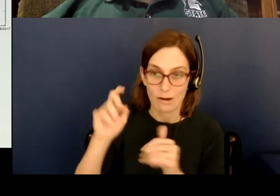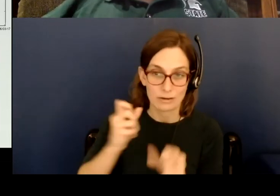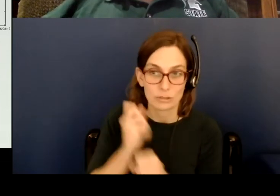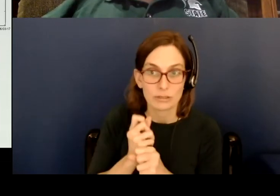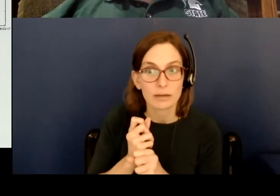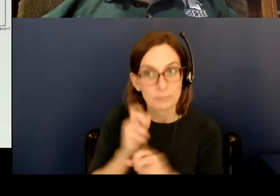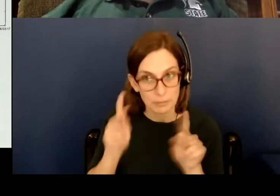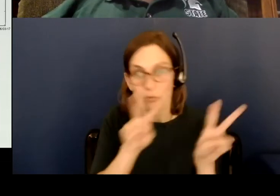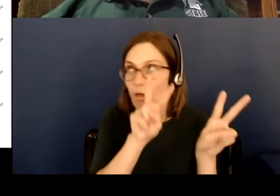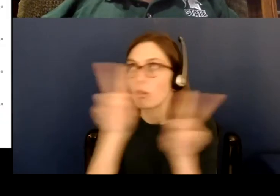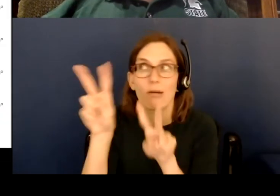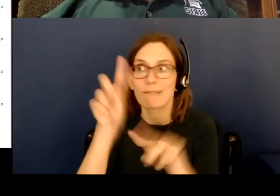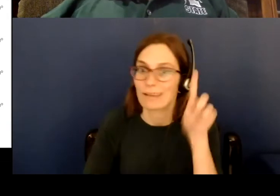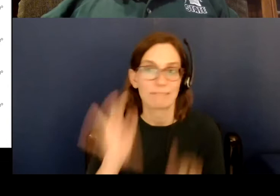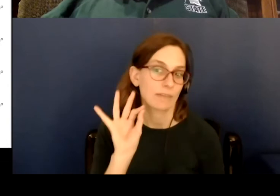been looking.